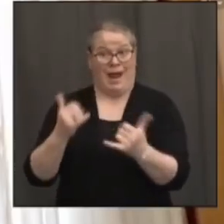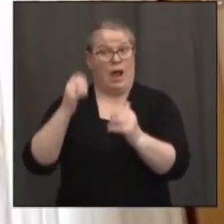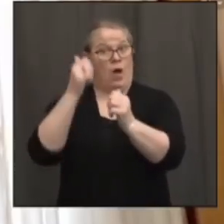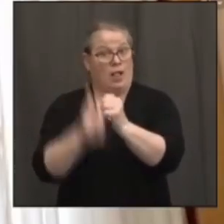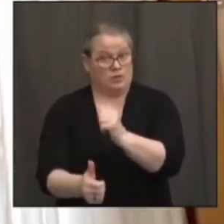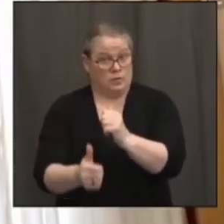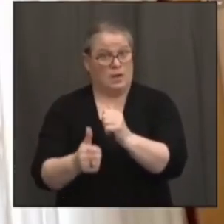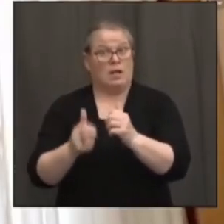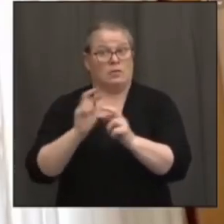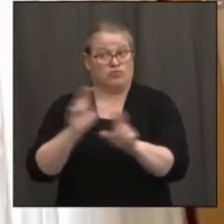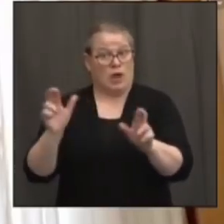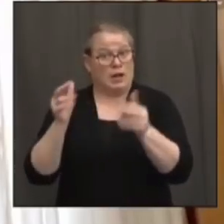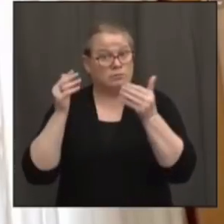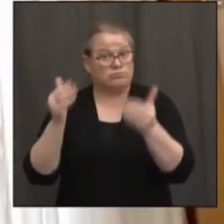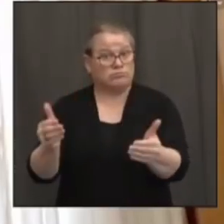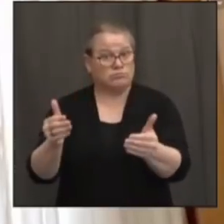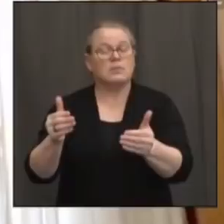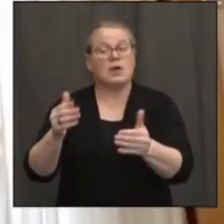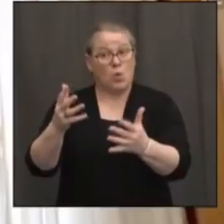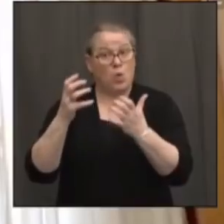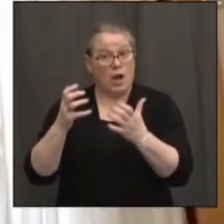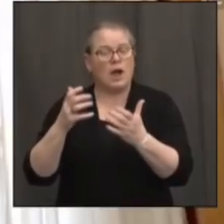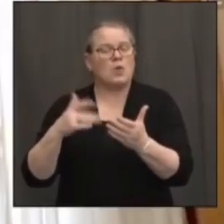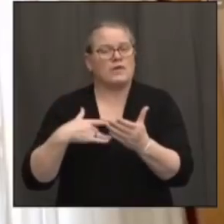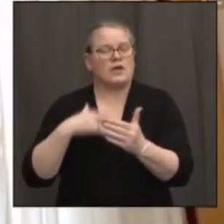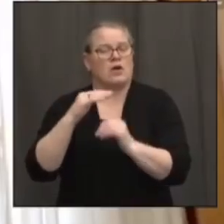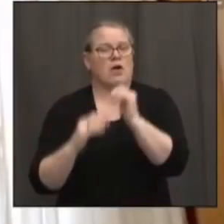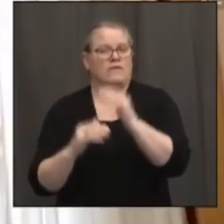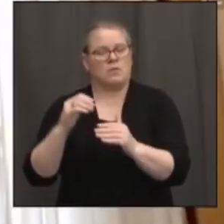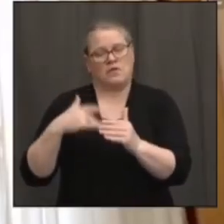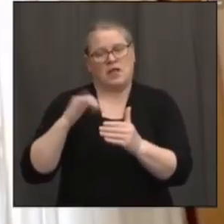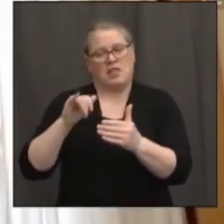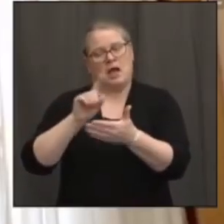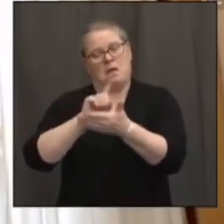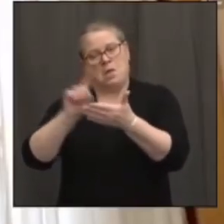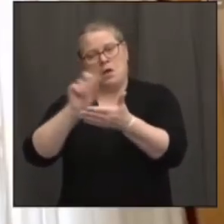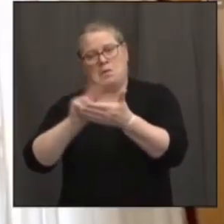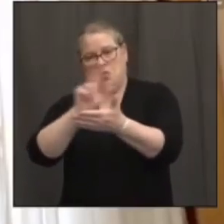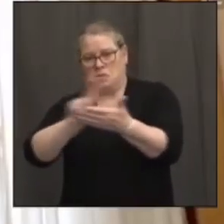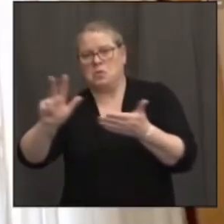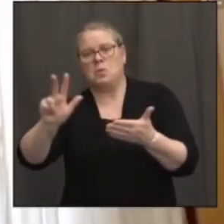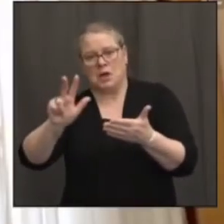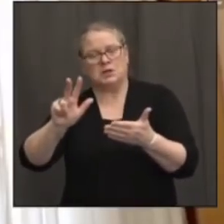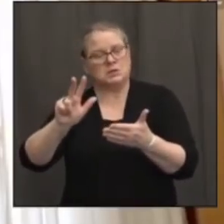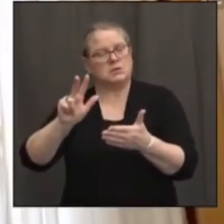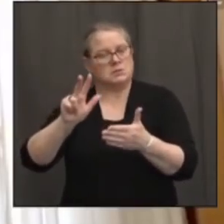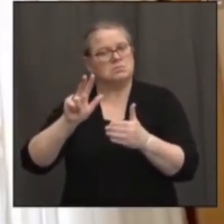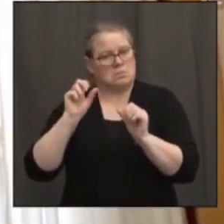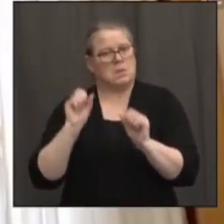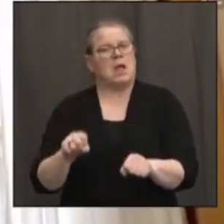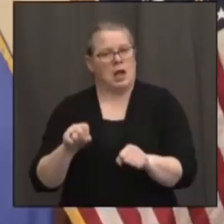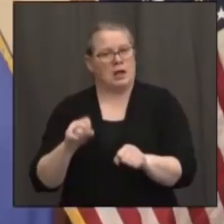to 64-year-old age group who would like to get a vaccine in the next 3 weeks should have that opportunity.